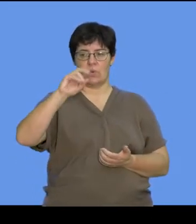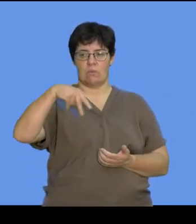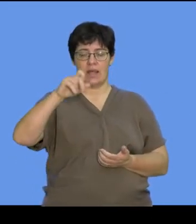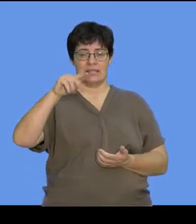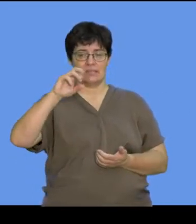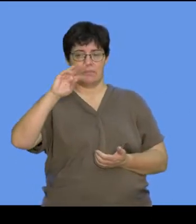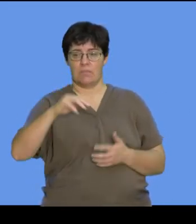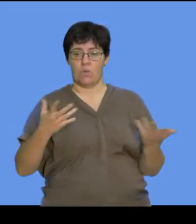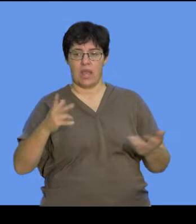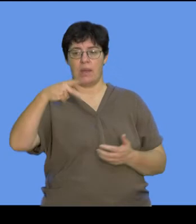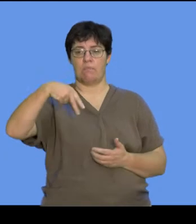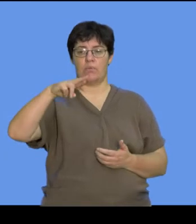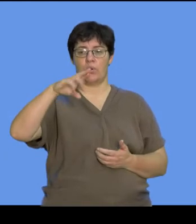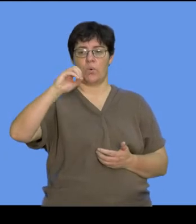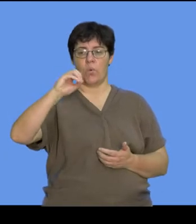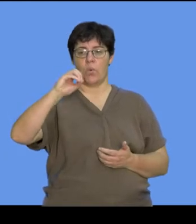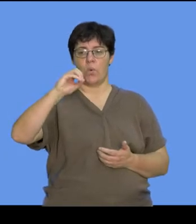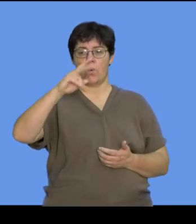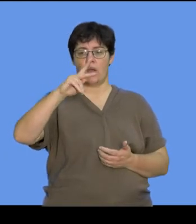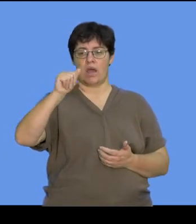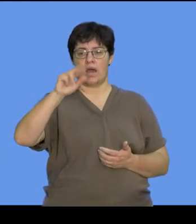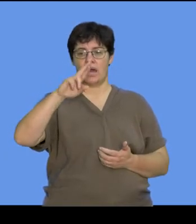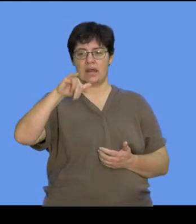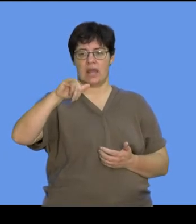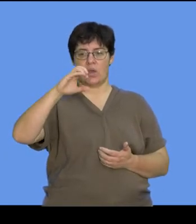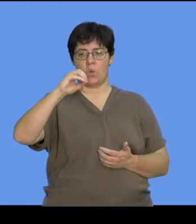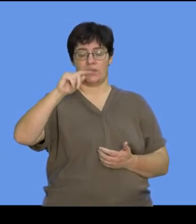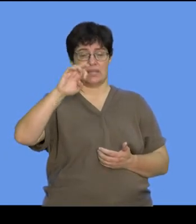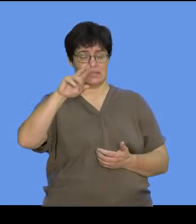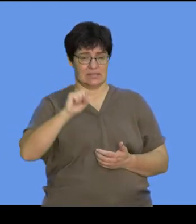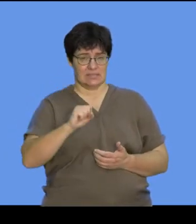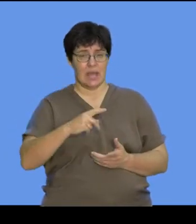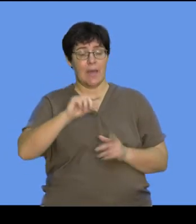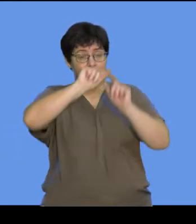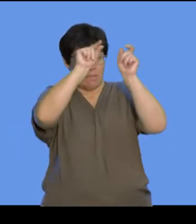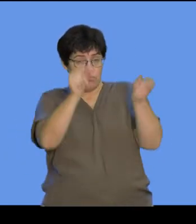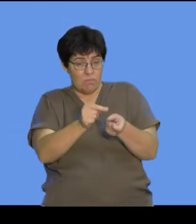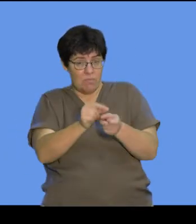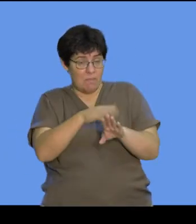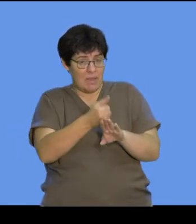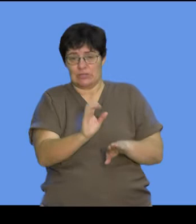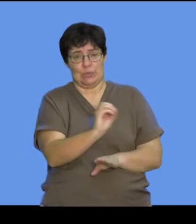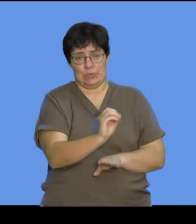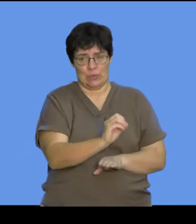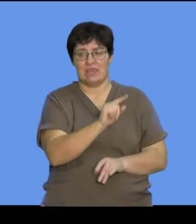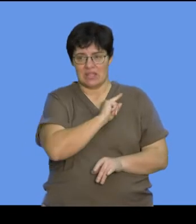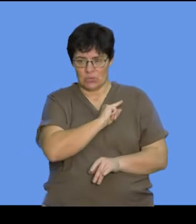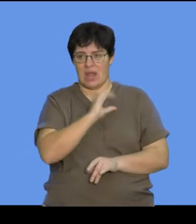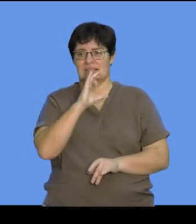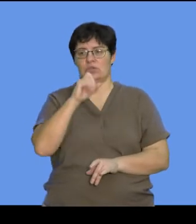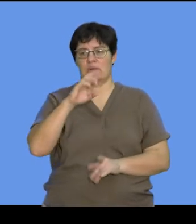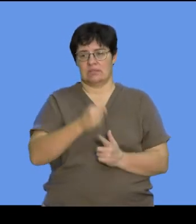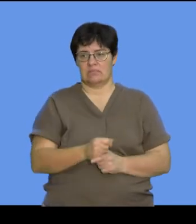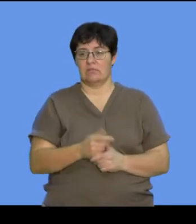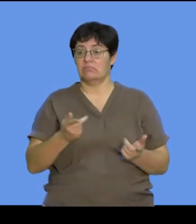your prokaryotes are cells that do not have a membrane-bound nucleus, and hence it happens in the cytoplasm. However,